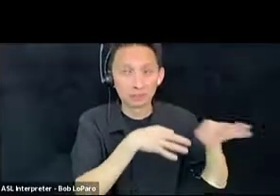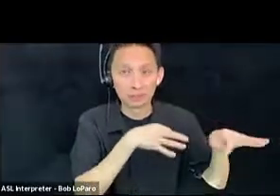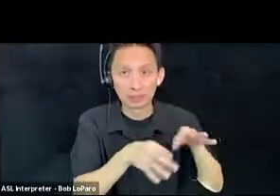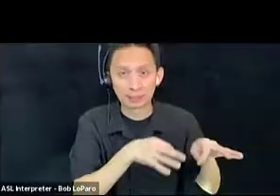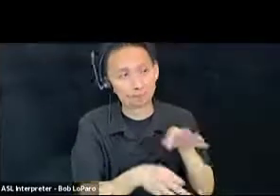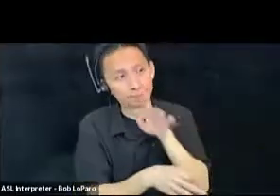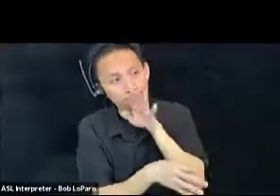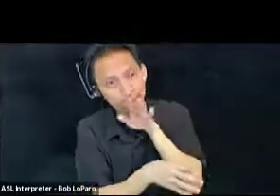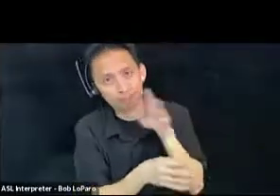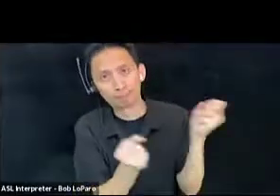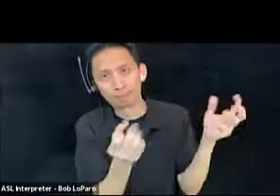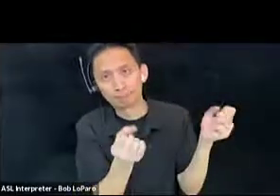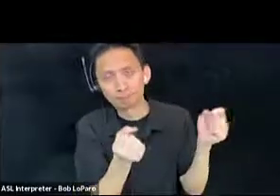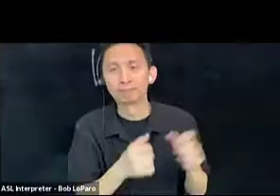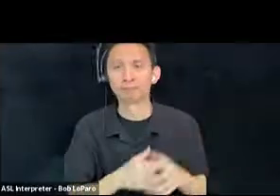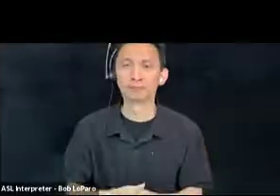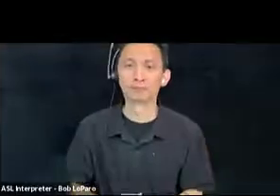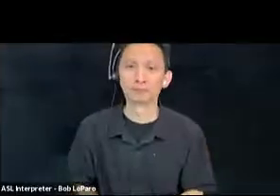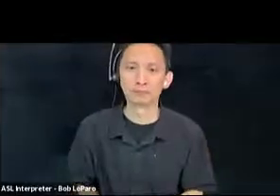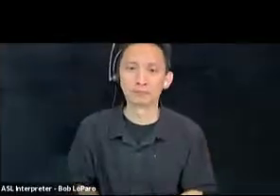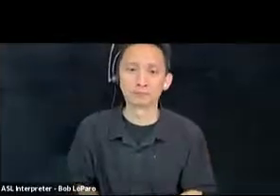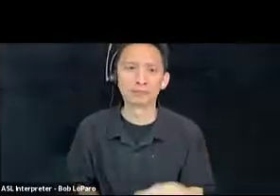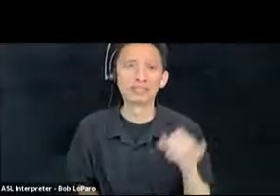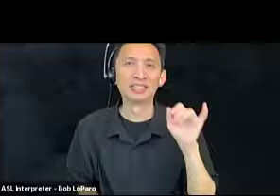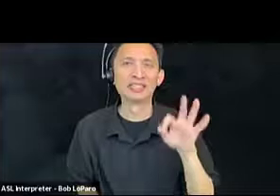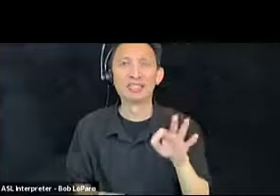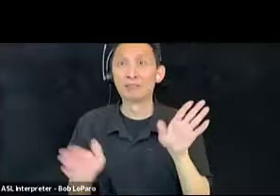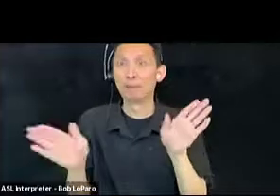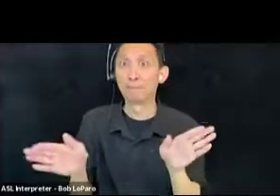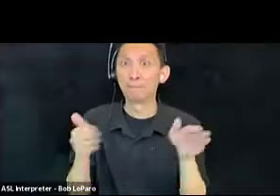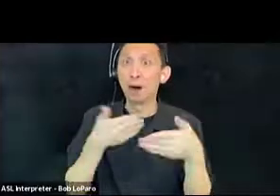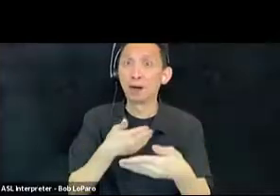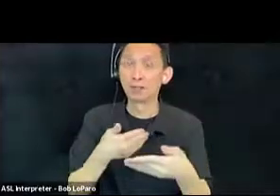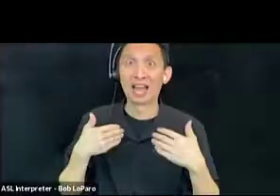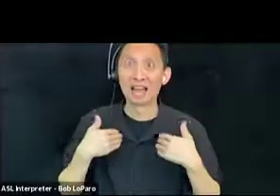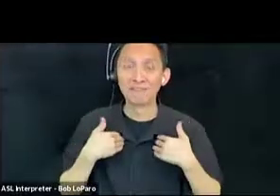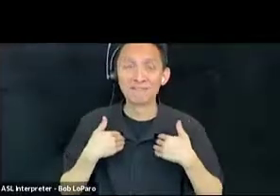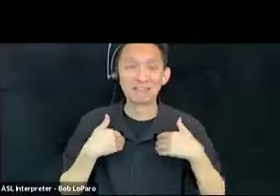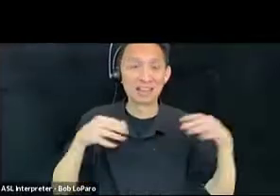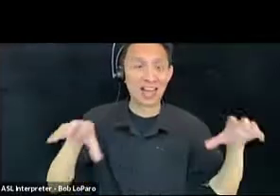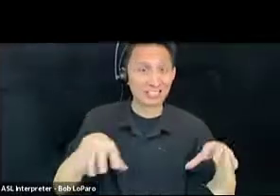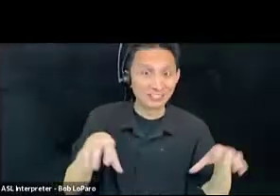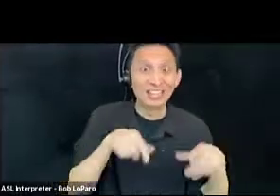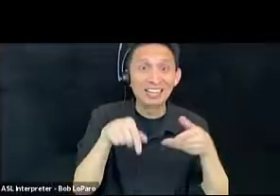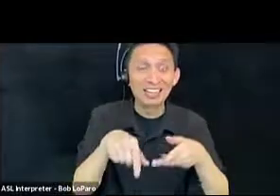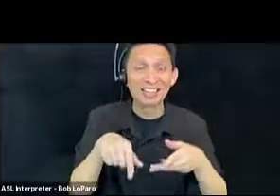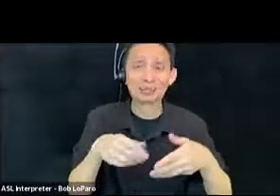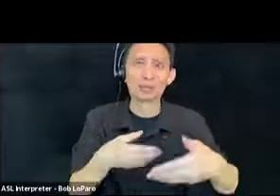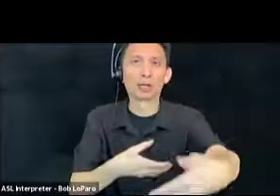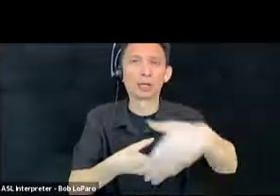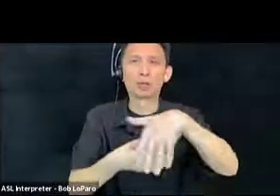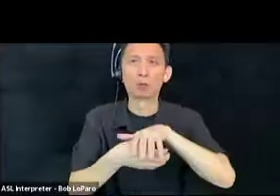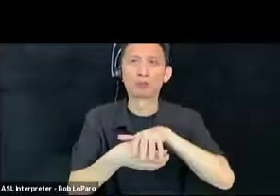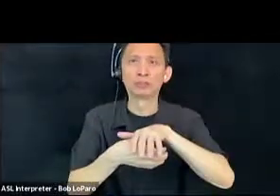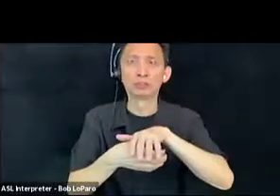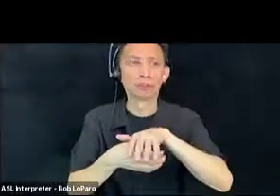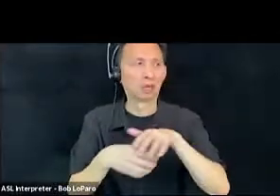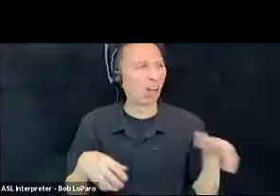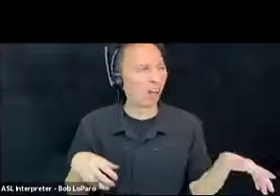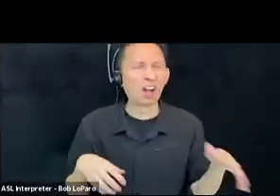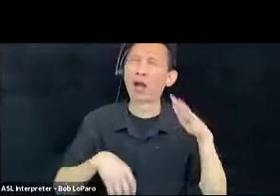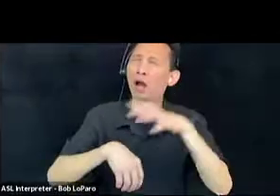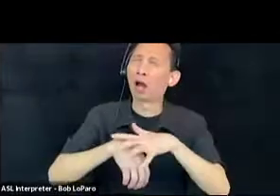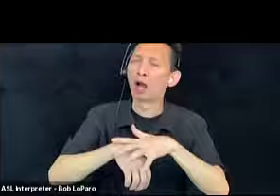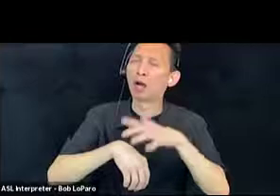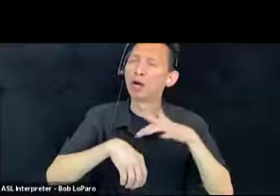If you're using boxes, you may close the lid on a box that is an activity that's canceled. We may have the child, and again,